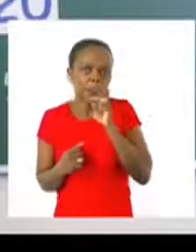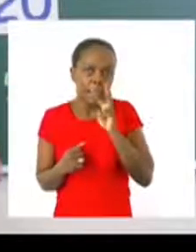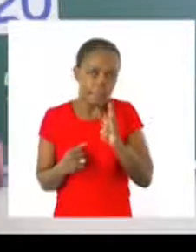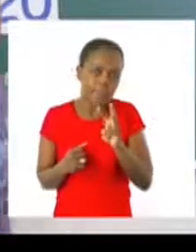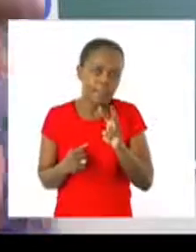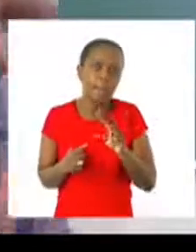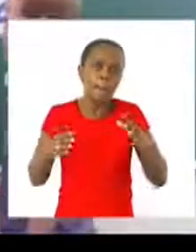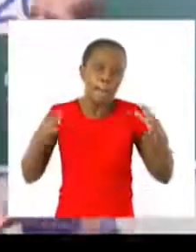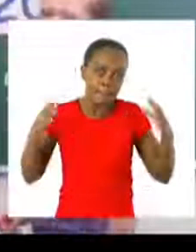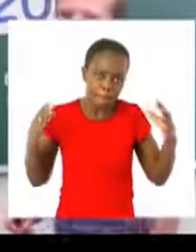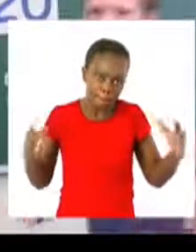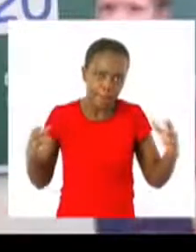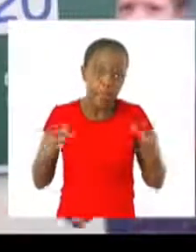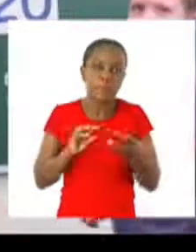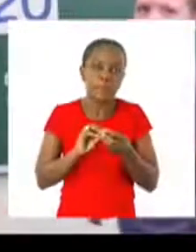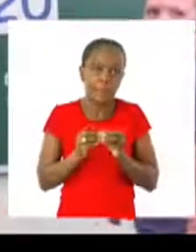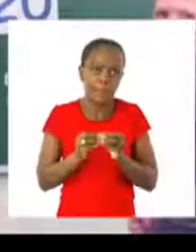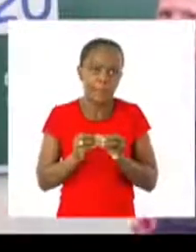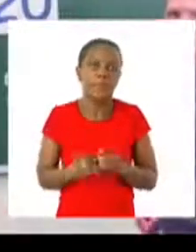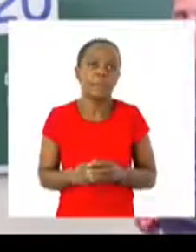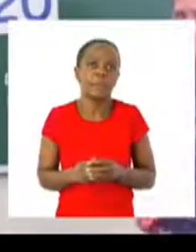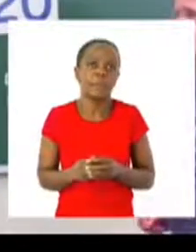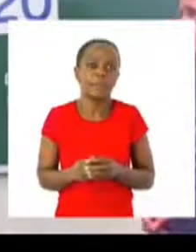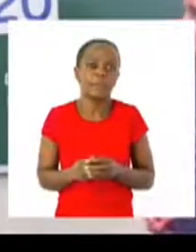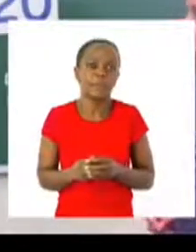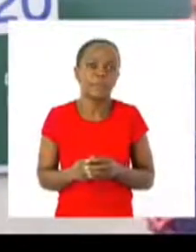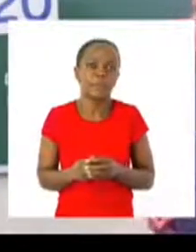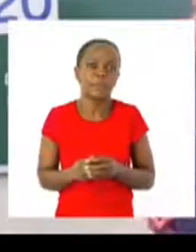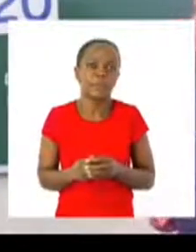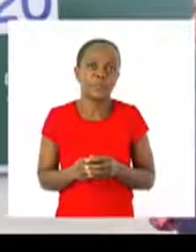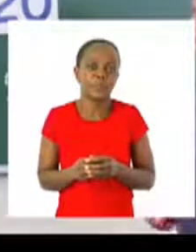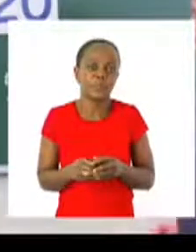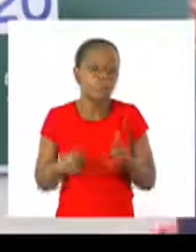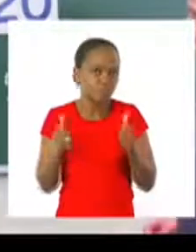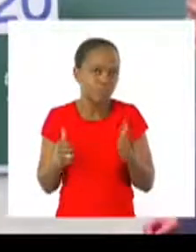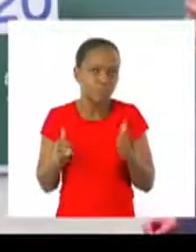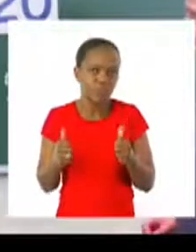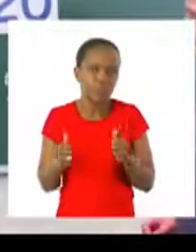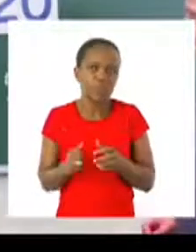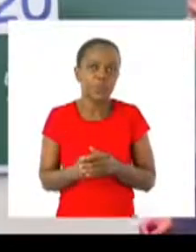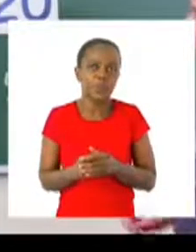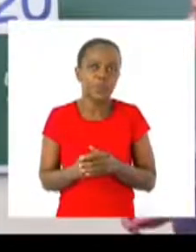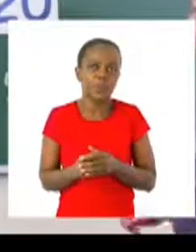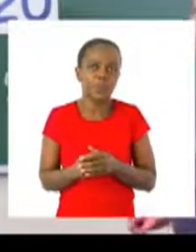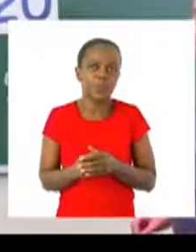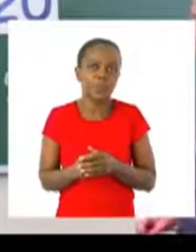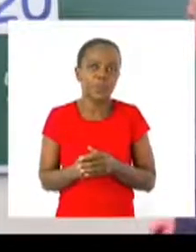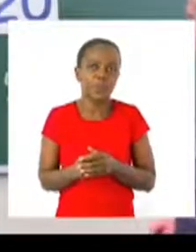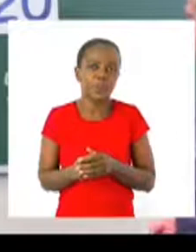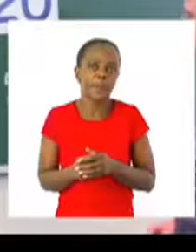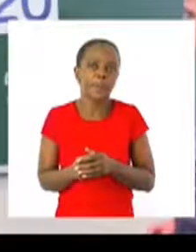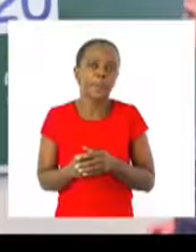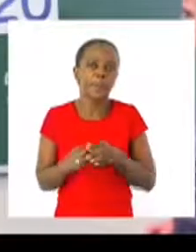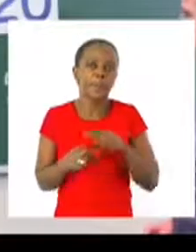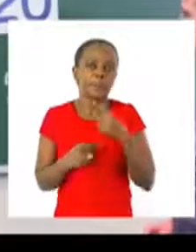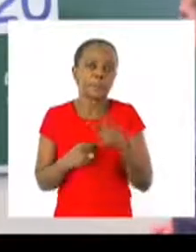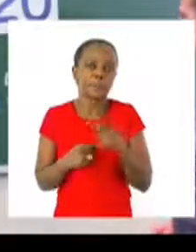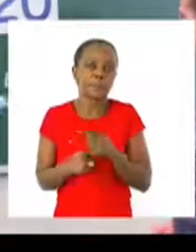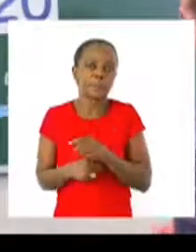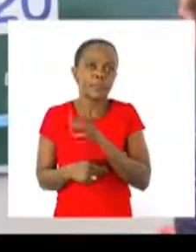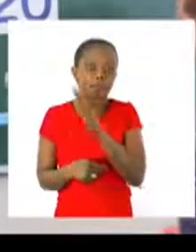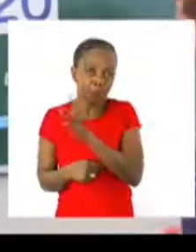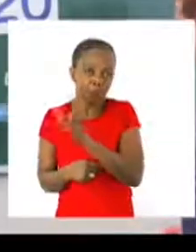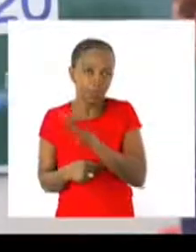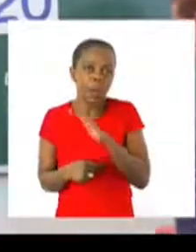13. Yes, the bigger number is 13. Well done. Now, the next number,